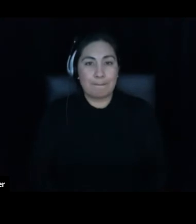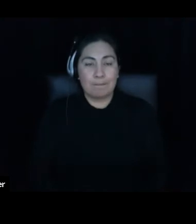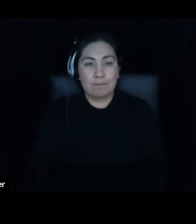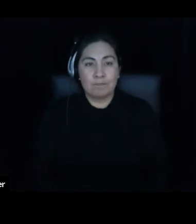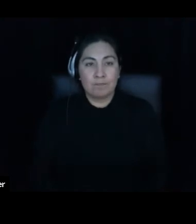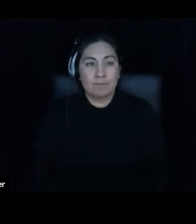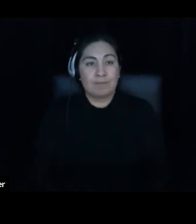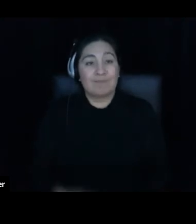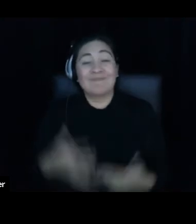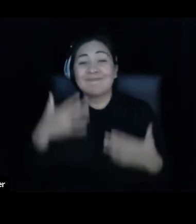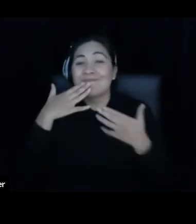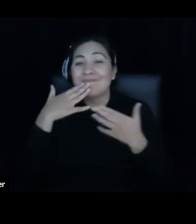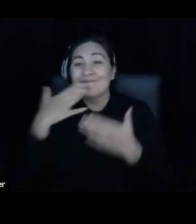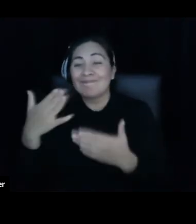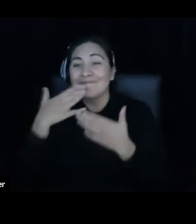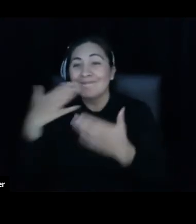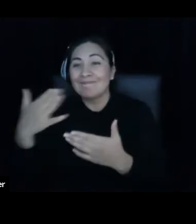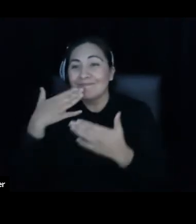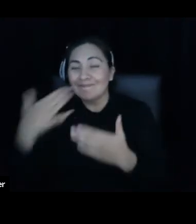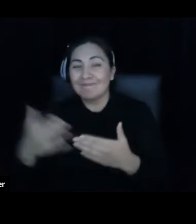five. Thank you.